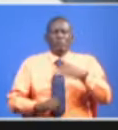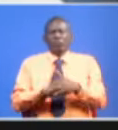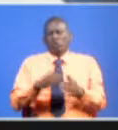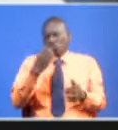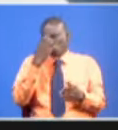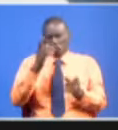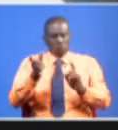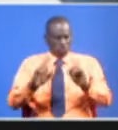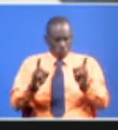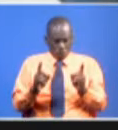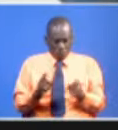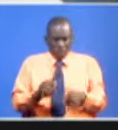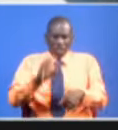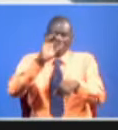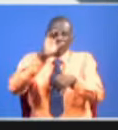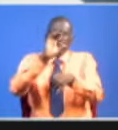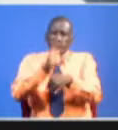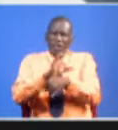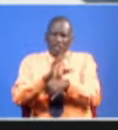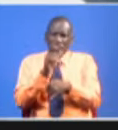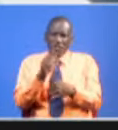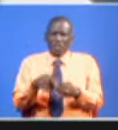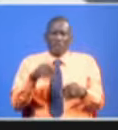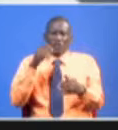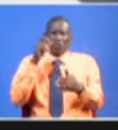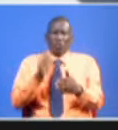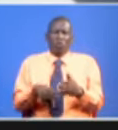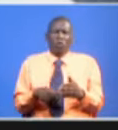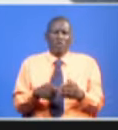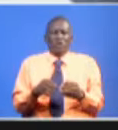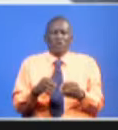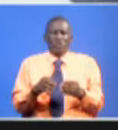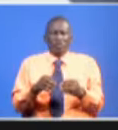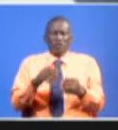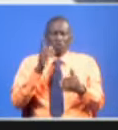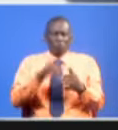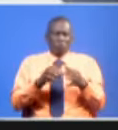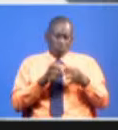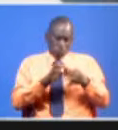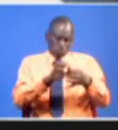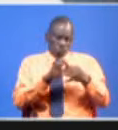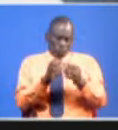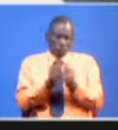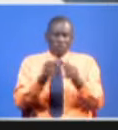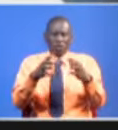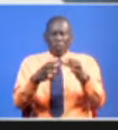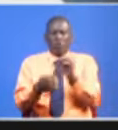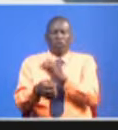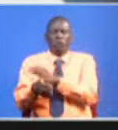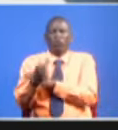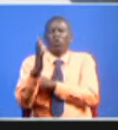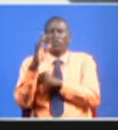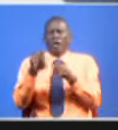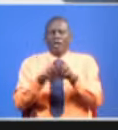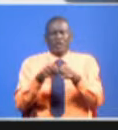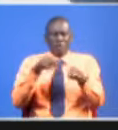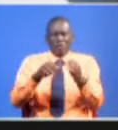no, the church is what is in consonance with the word of God as is written in the